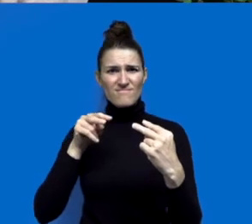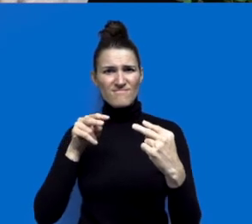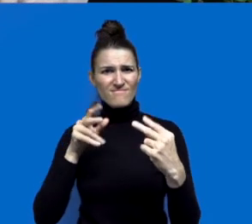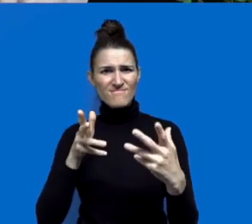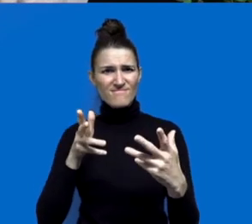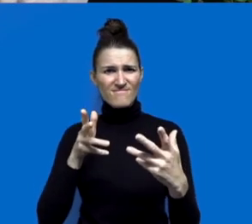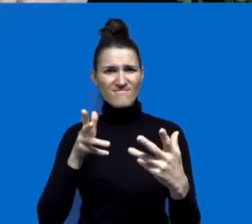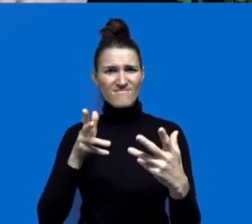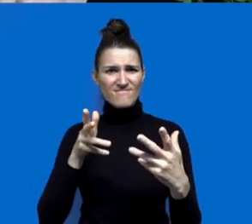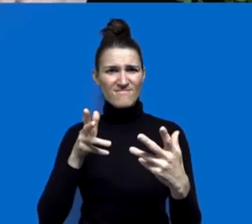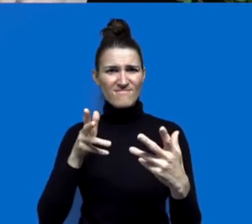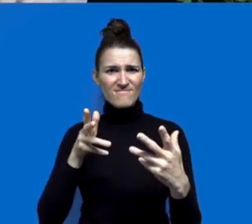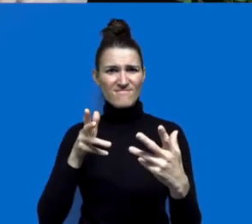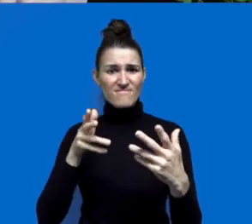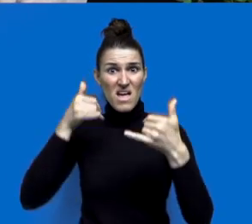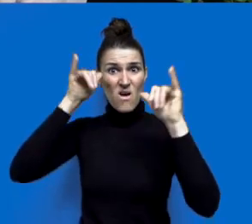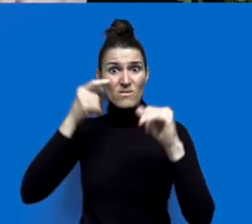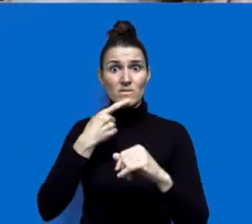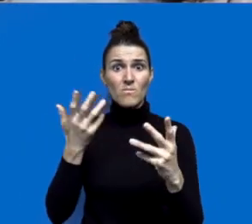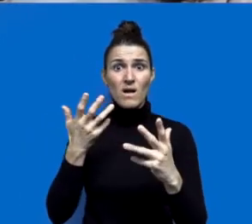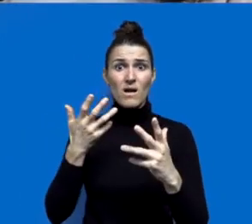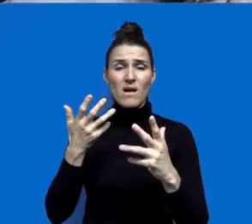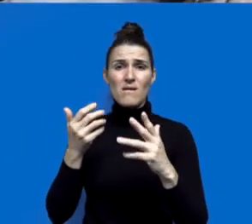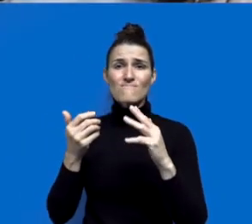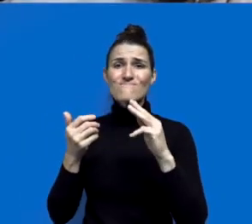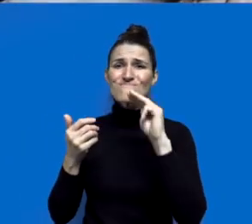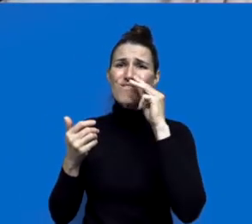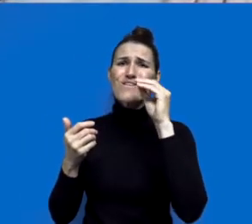at Fern, and the cow said, "Moo,"